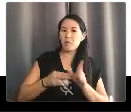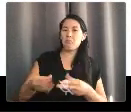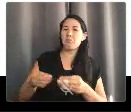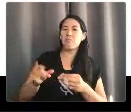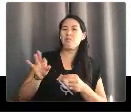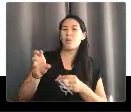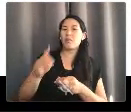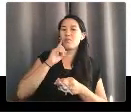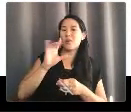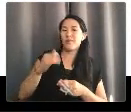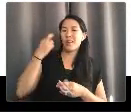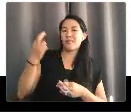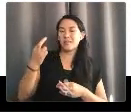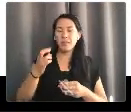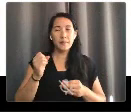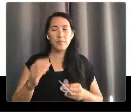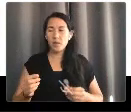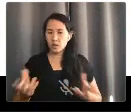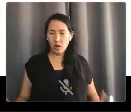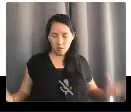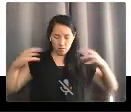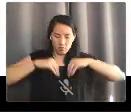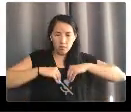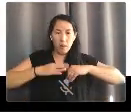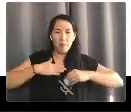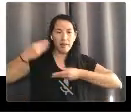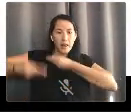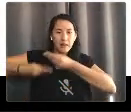work that I may have inherited from my ancestors?